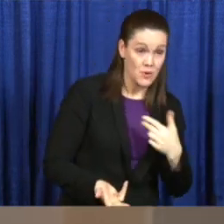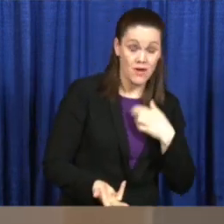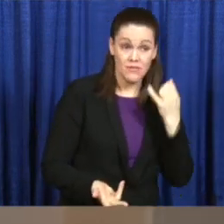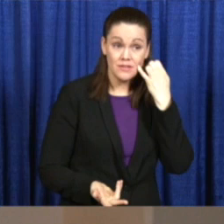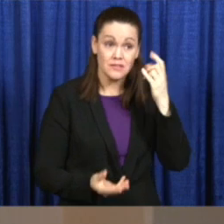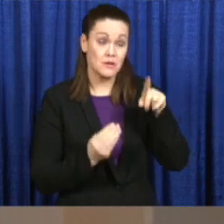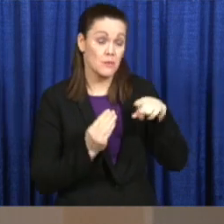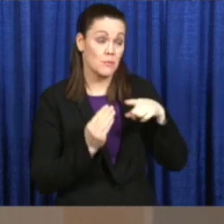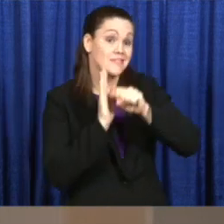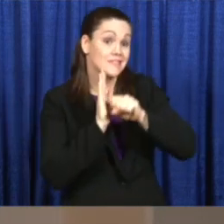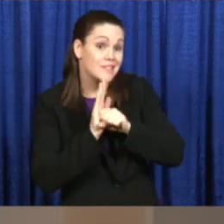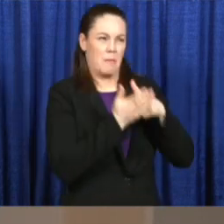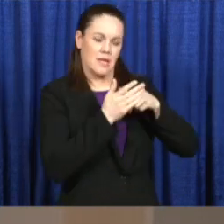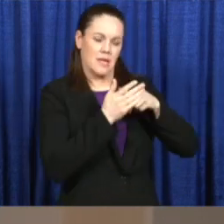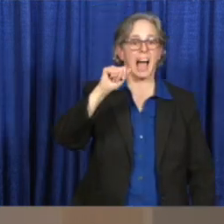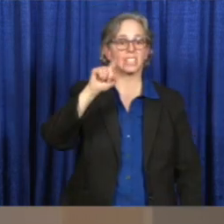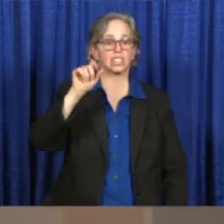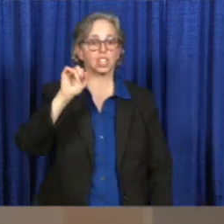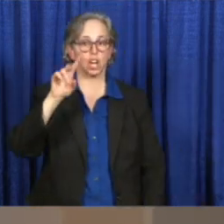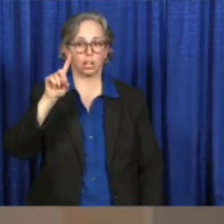That minimum benefit at this time.